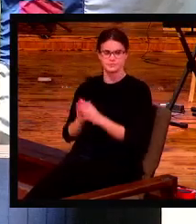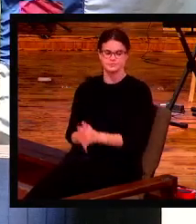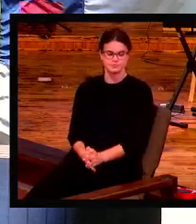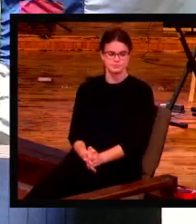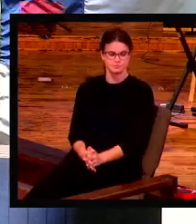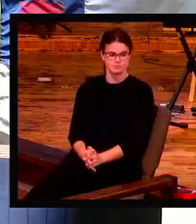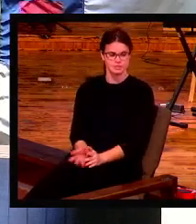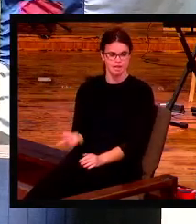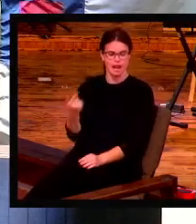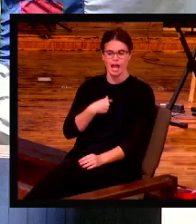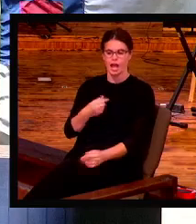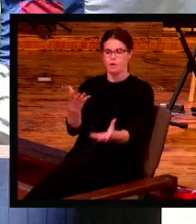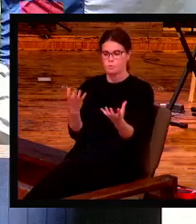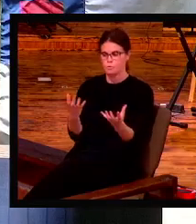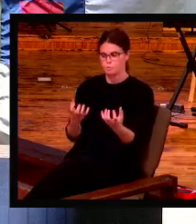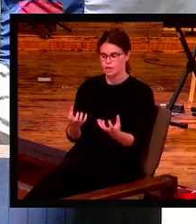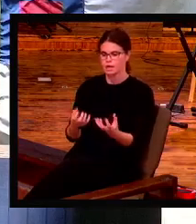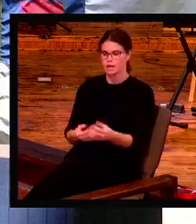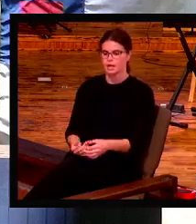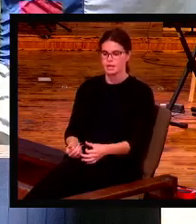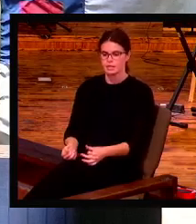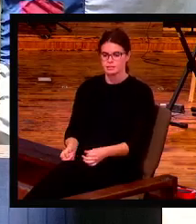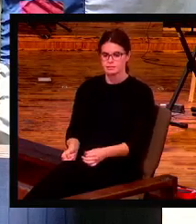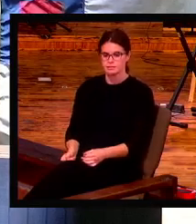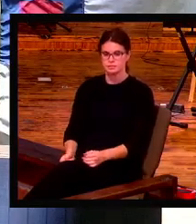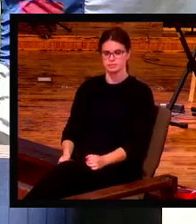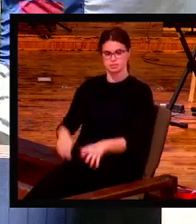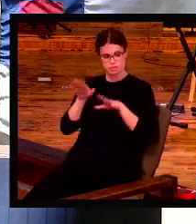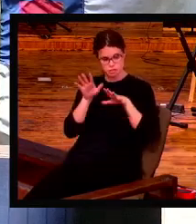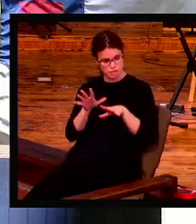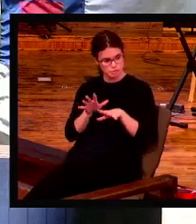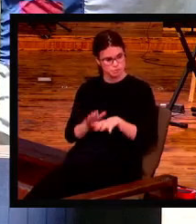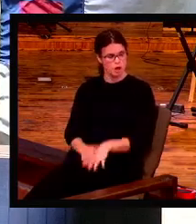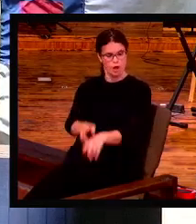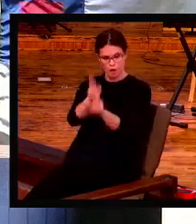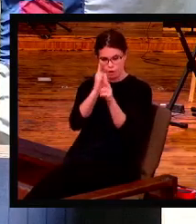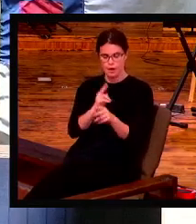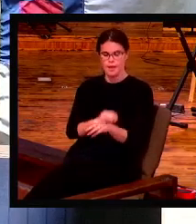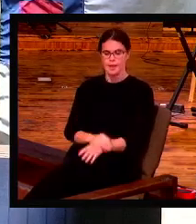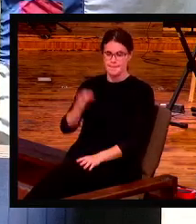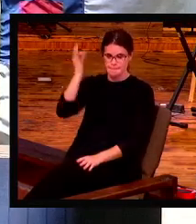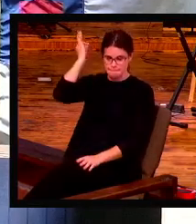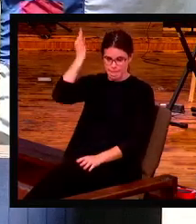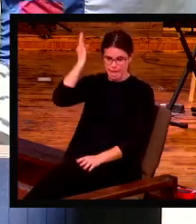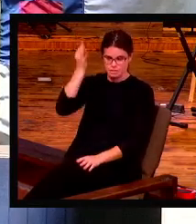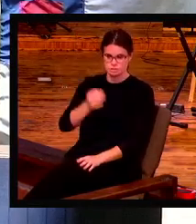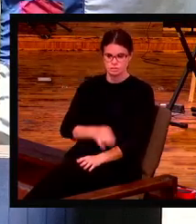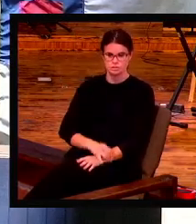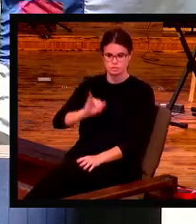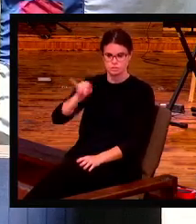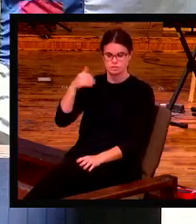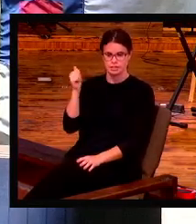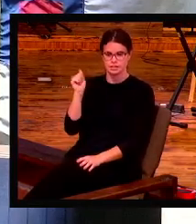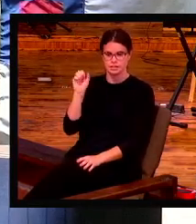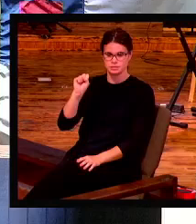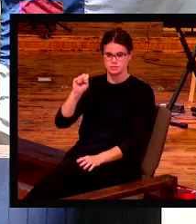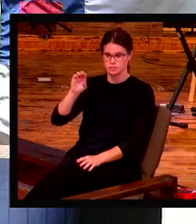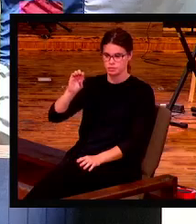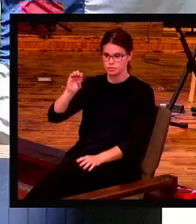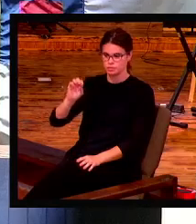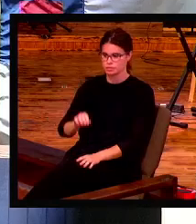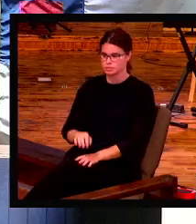And I want to take a moment right now to honor Pastor Jason and Molly. Thank you. I was